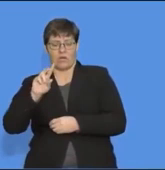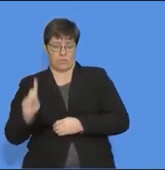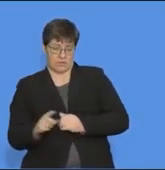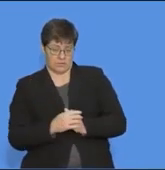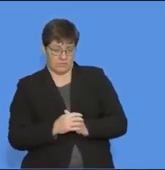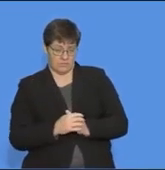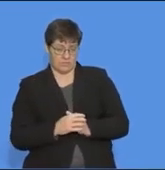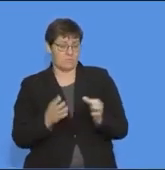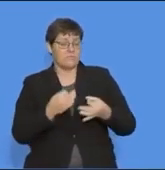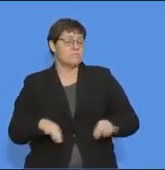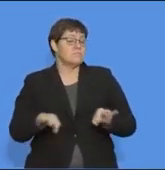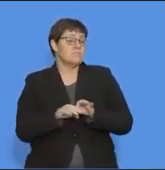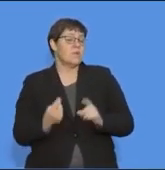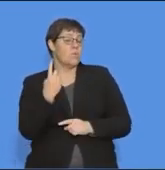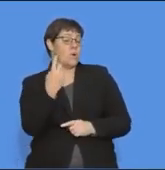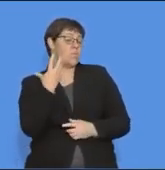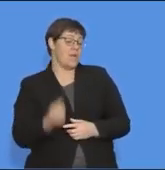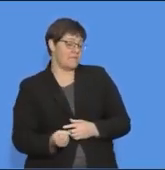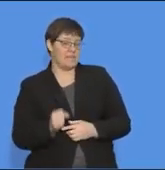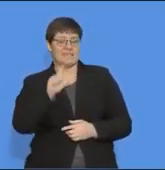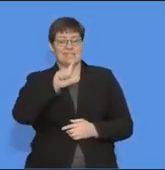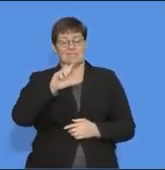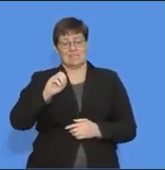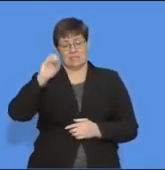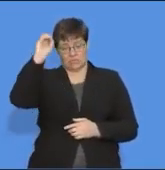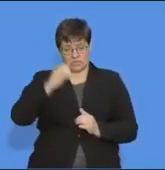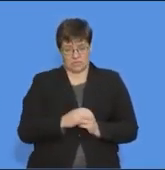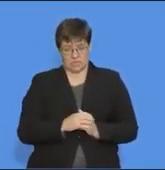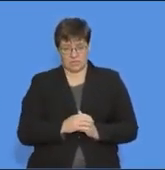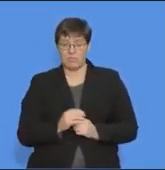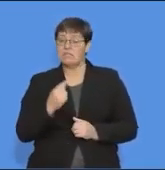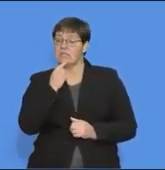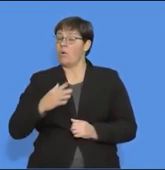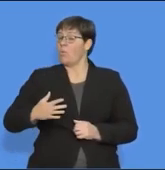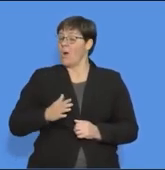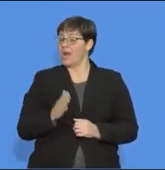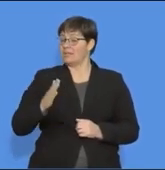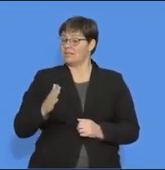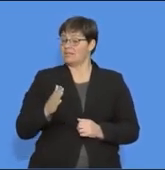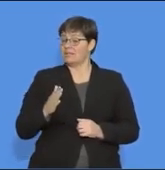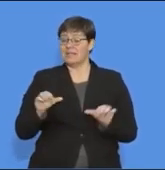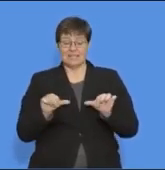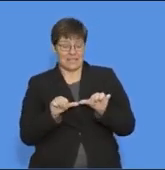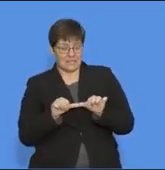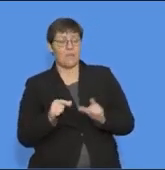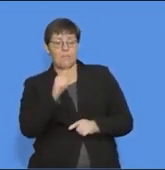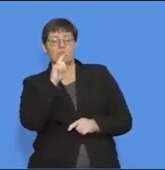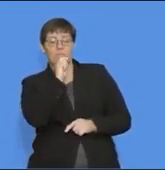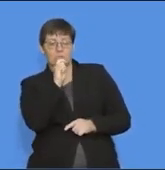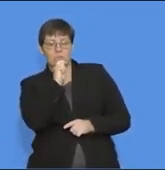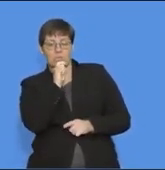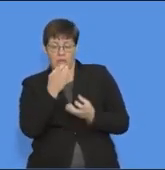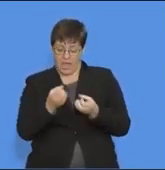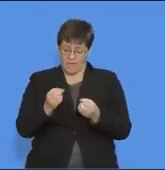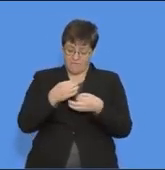the only value I have is 70 degrees. And when I say I want the size, it means you must use the